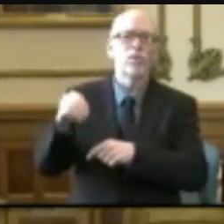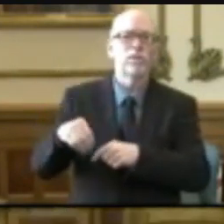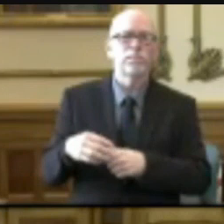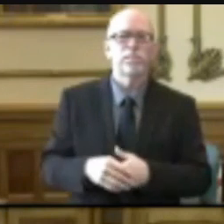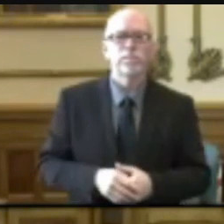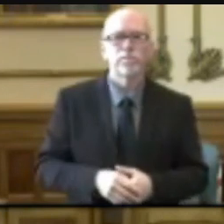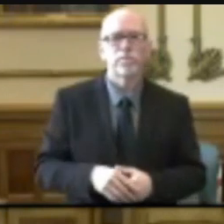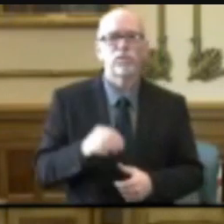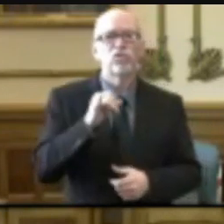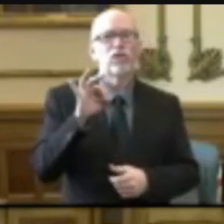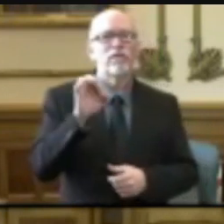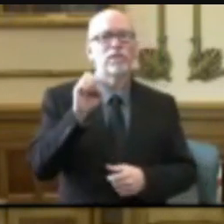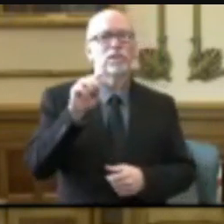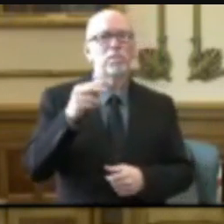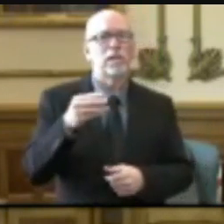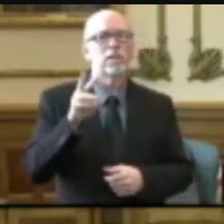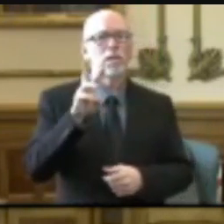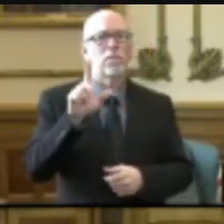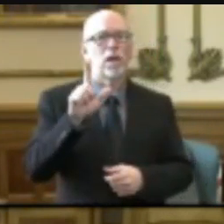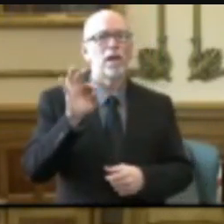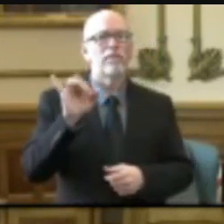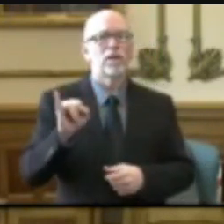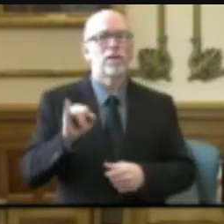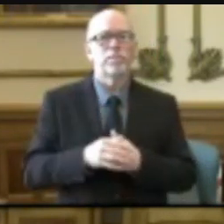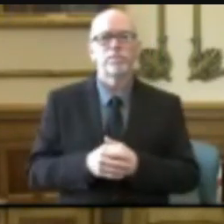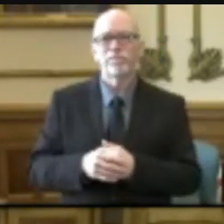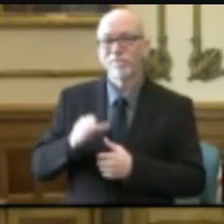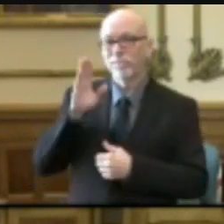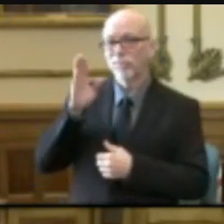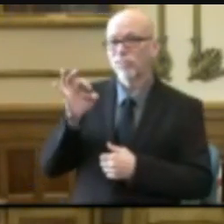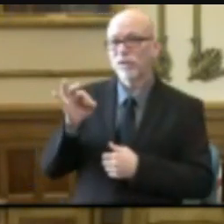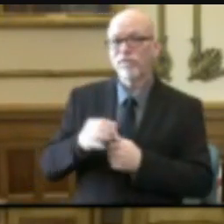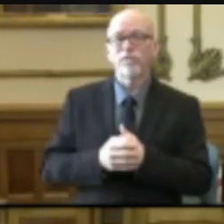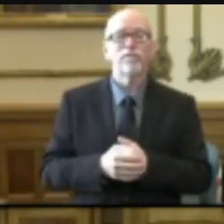Jeff Smith, WLFI. Hello, Jeff.